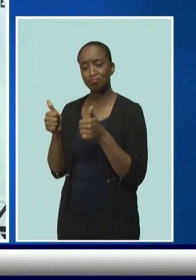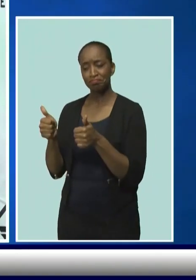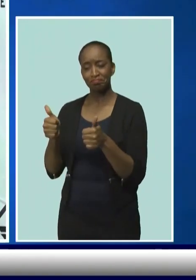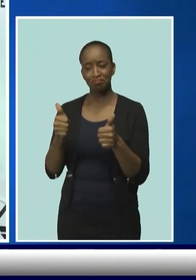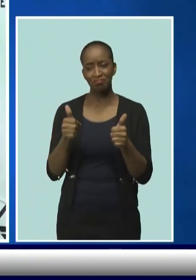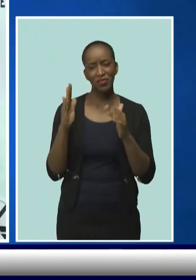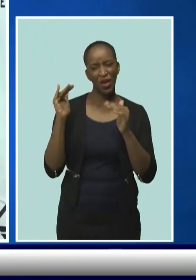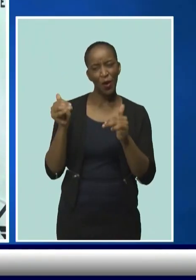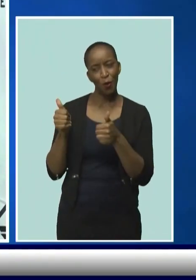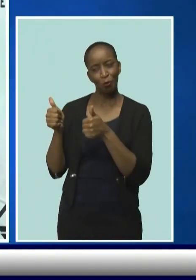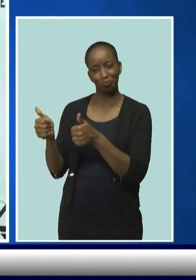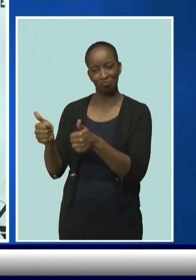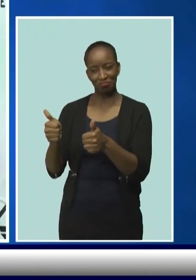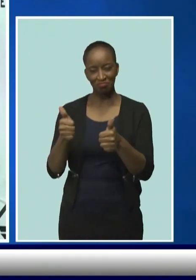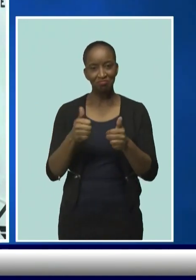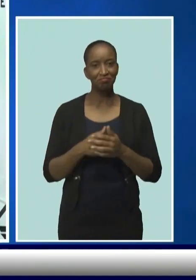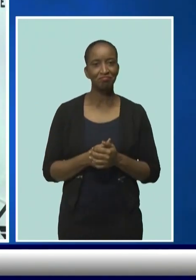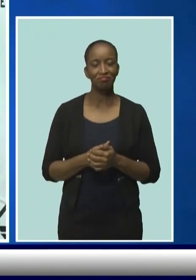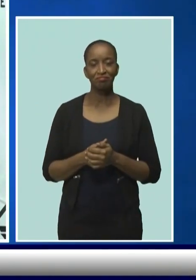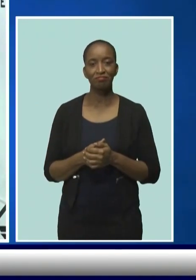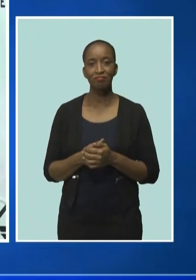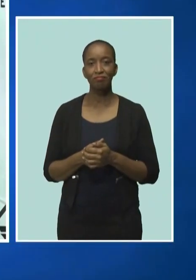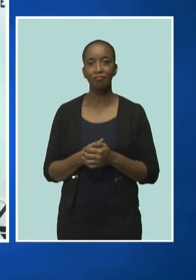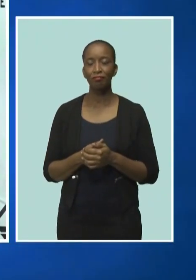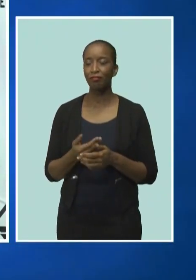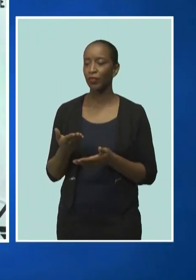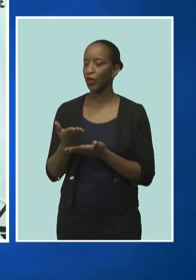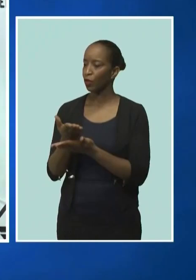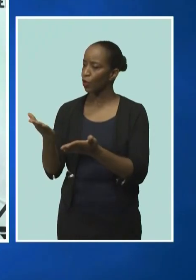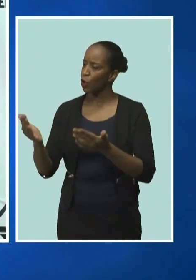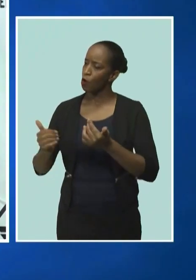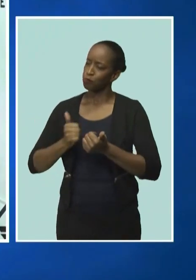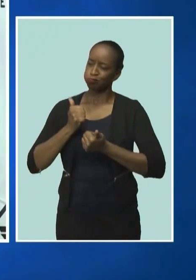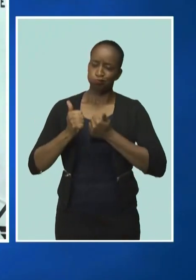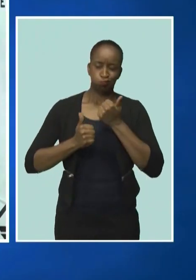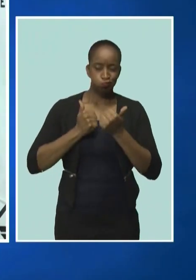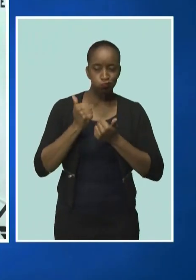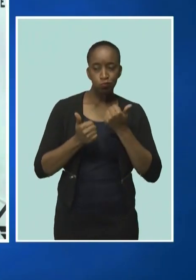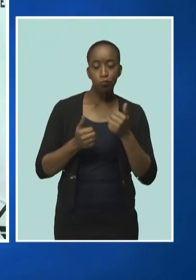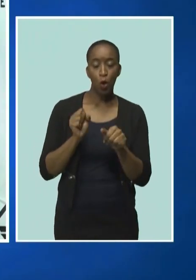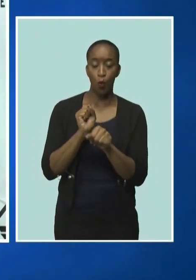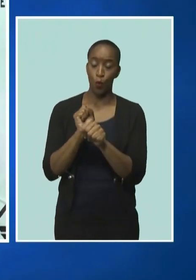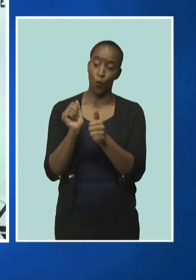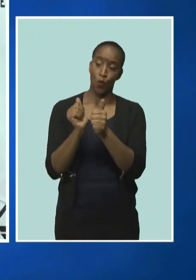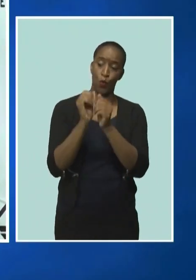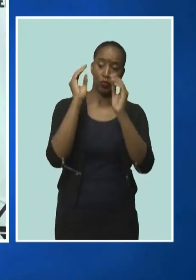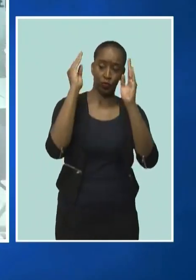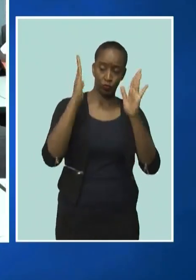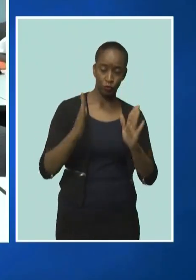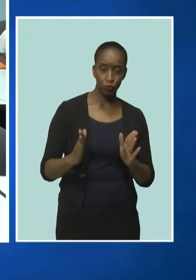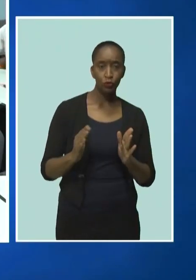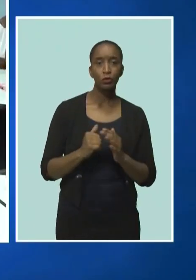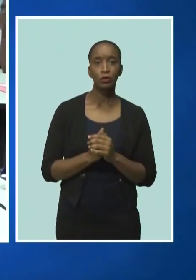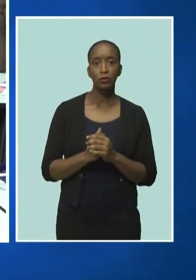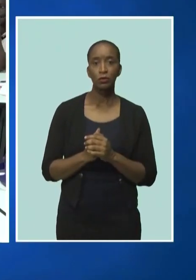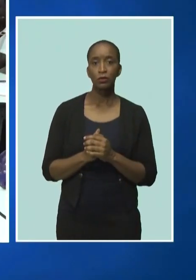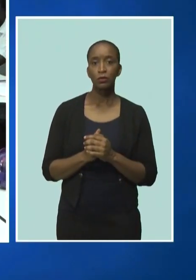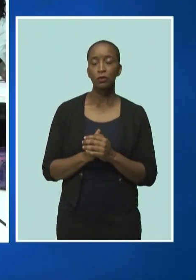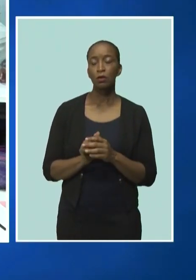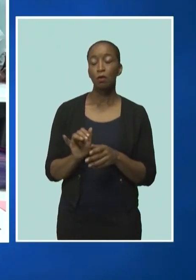and please give your best shot, work with your teachers, and the teachers